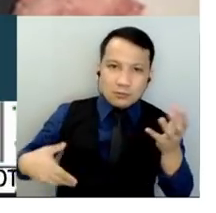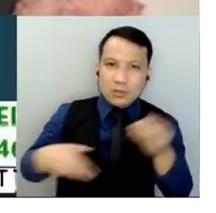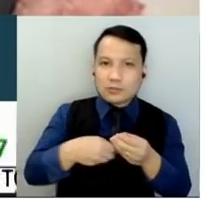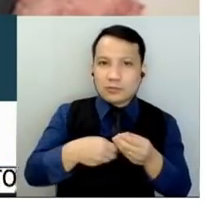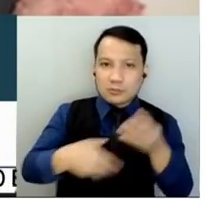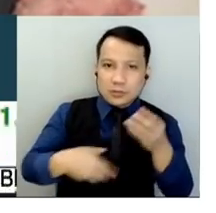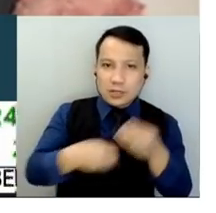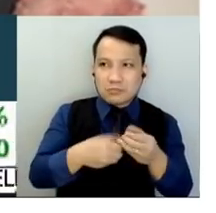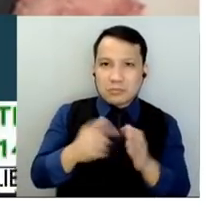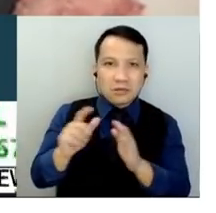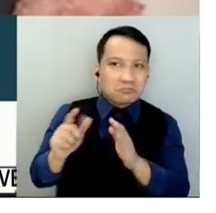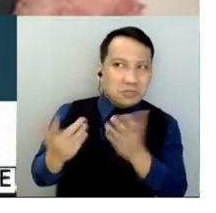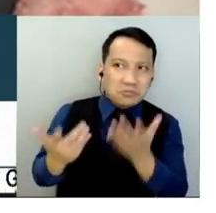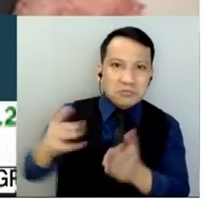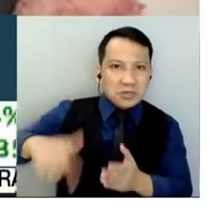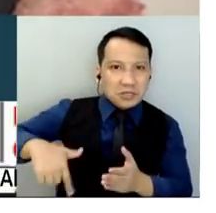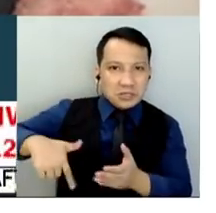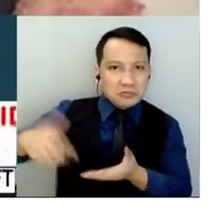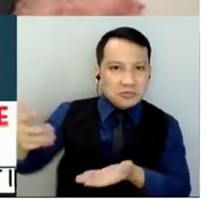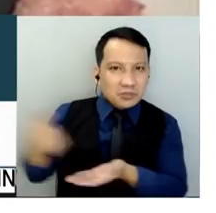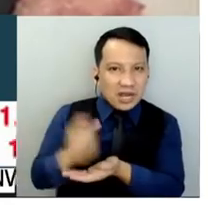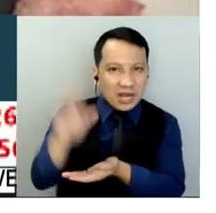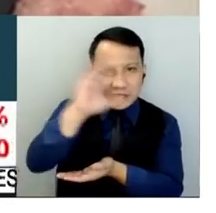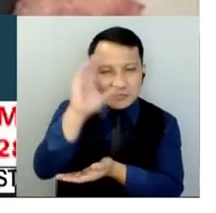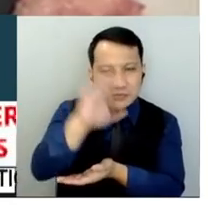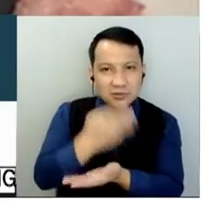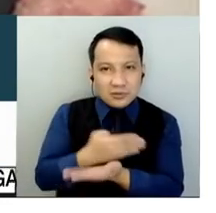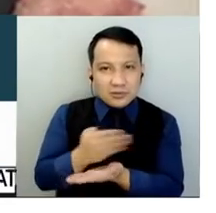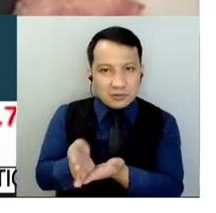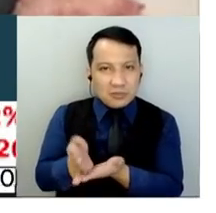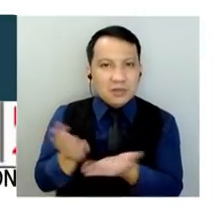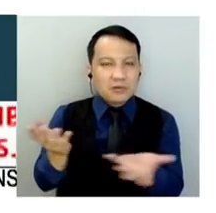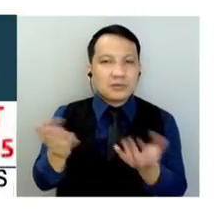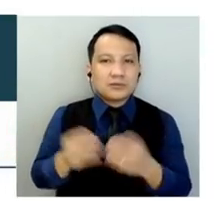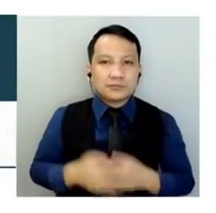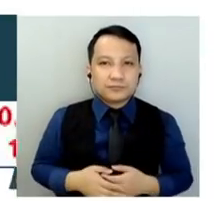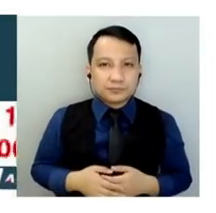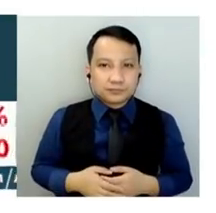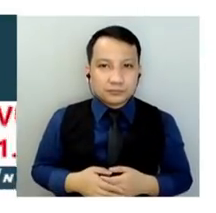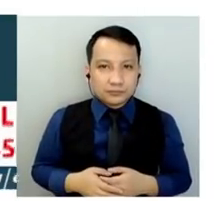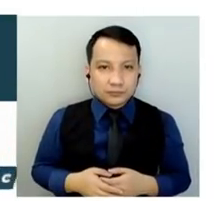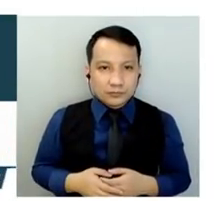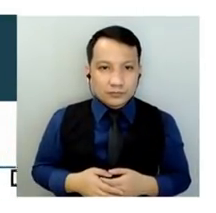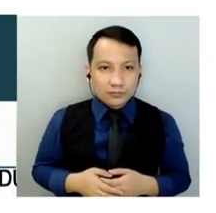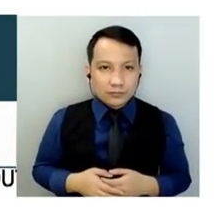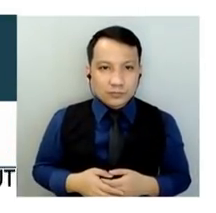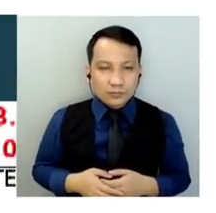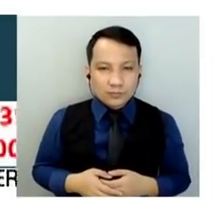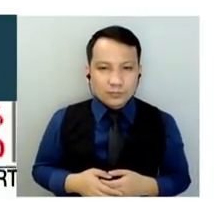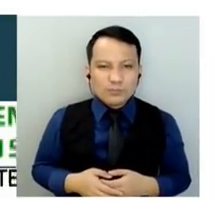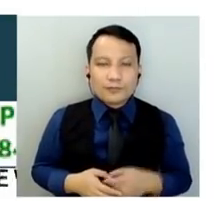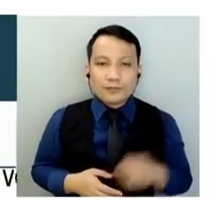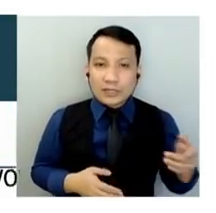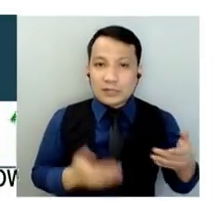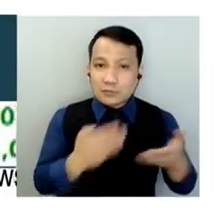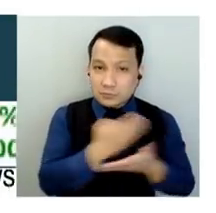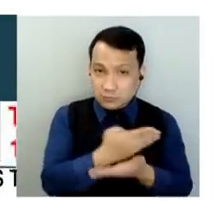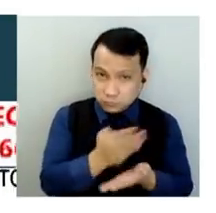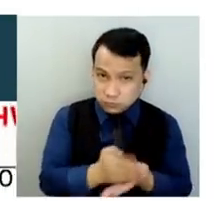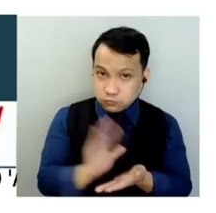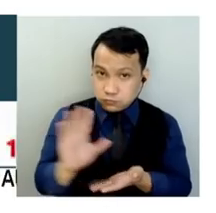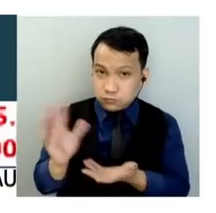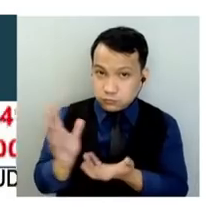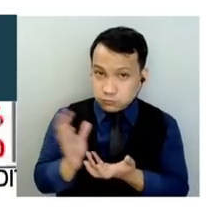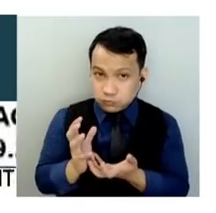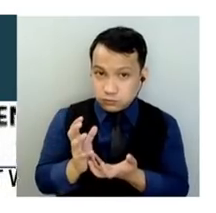maybe later on, right? So Congresswoman, does that show you that as they were working on this budget, that they once